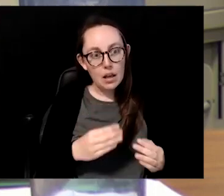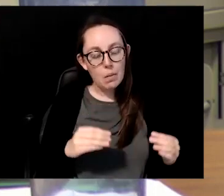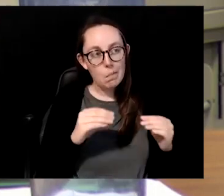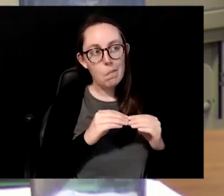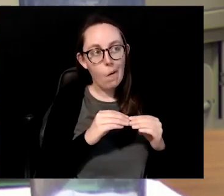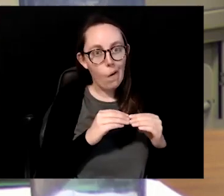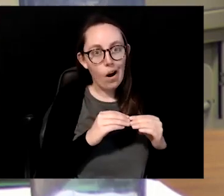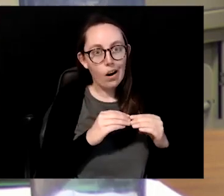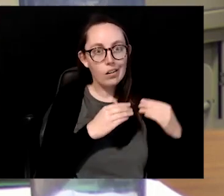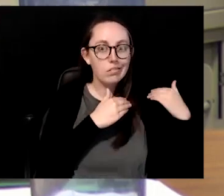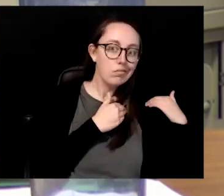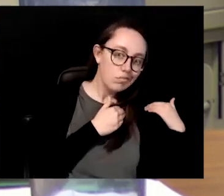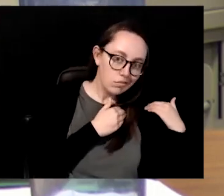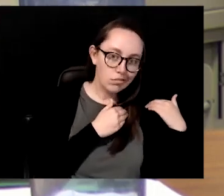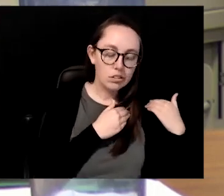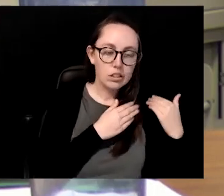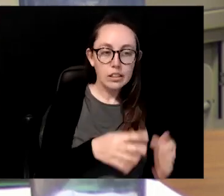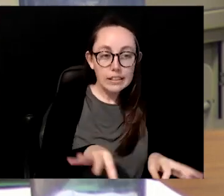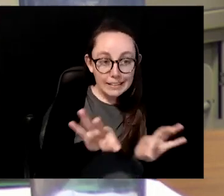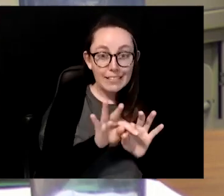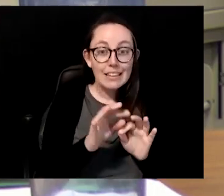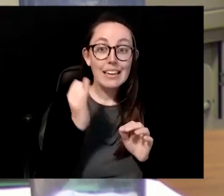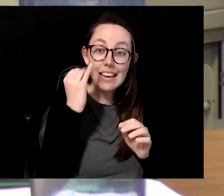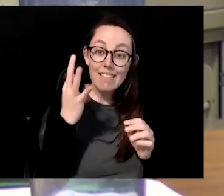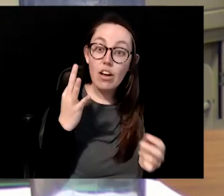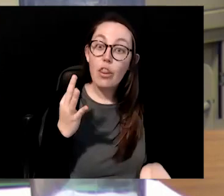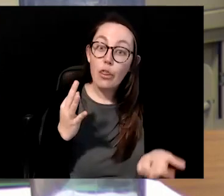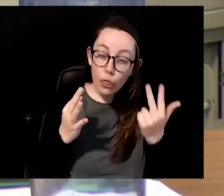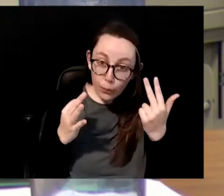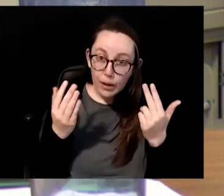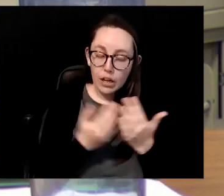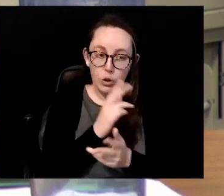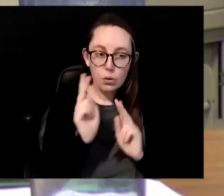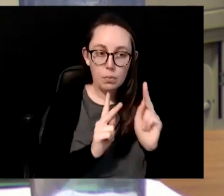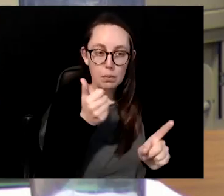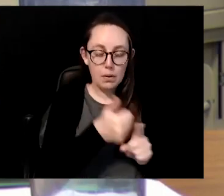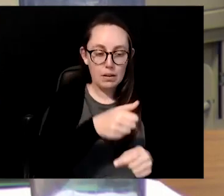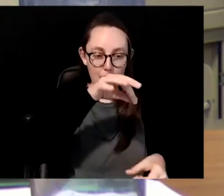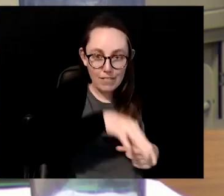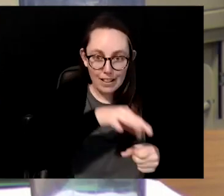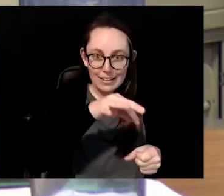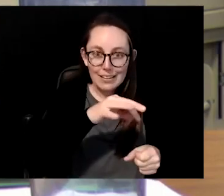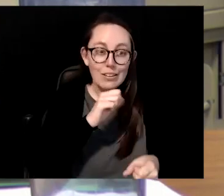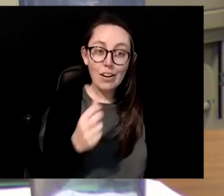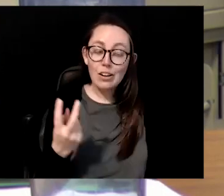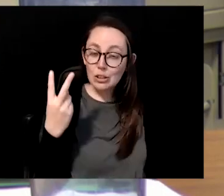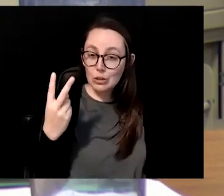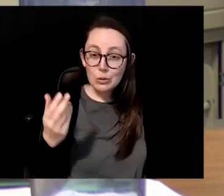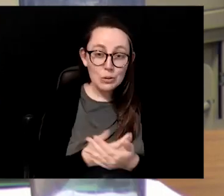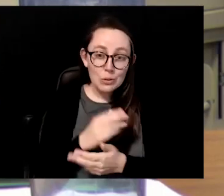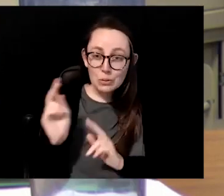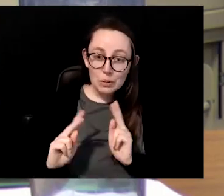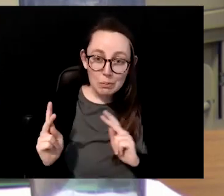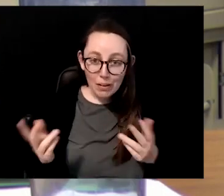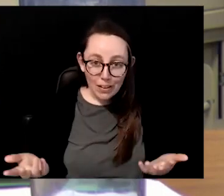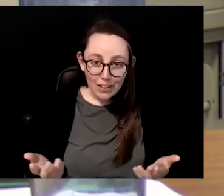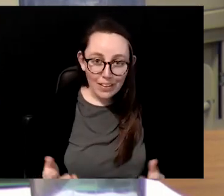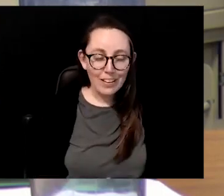me new people not two um it's a